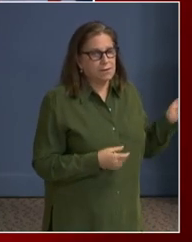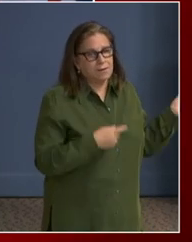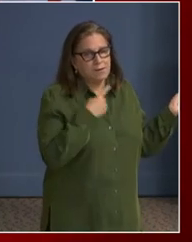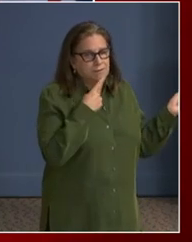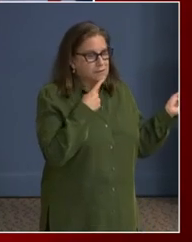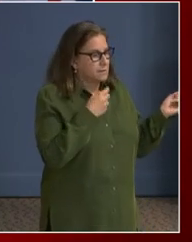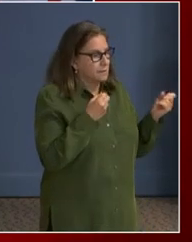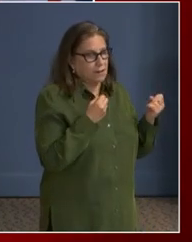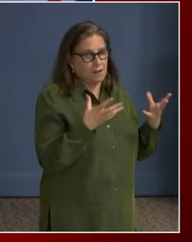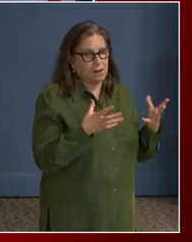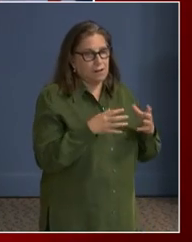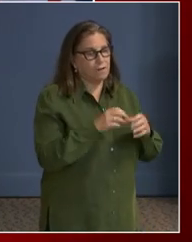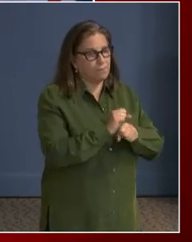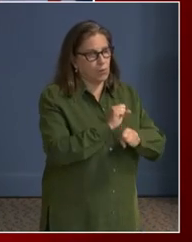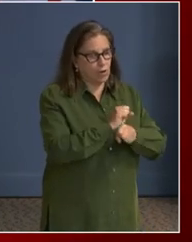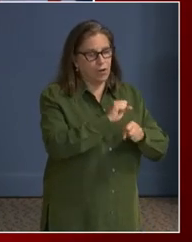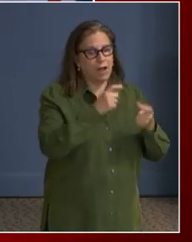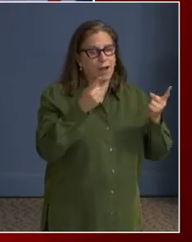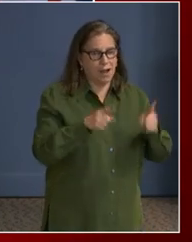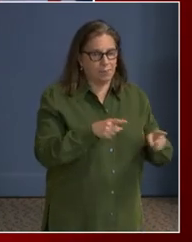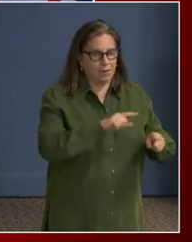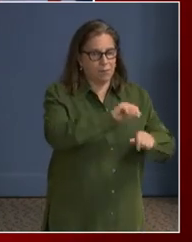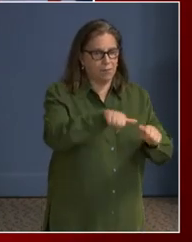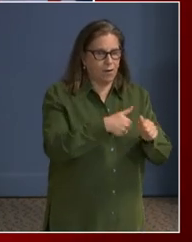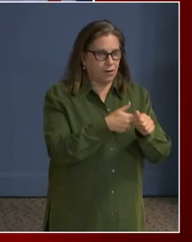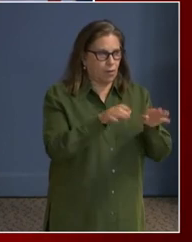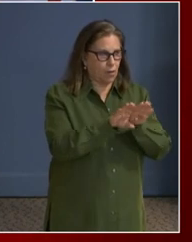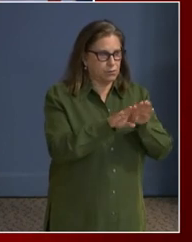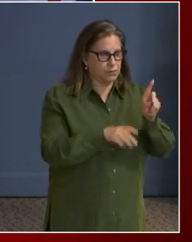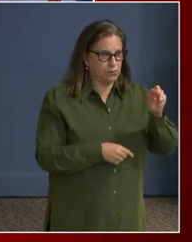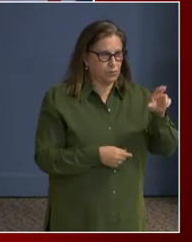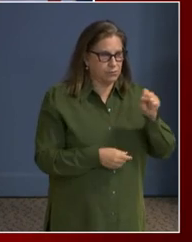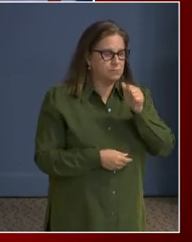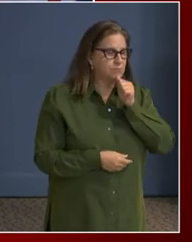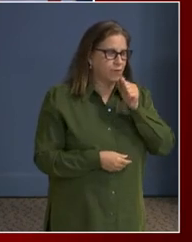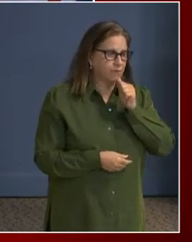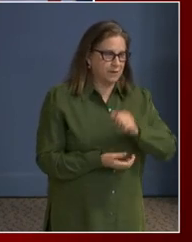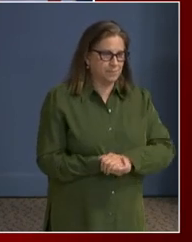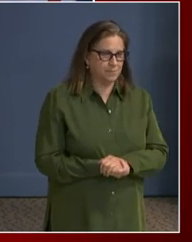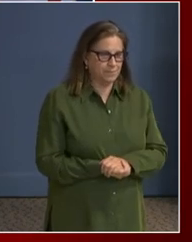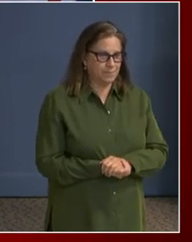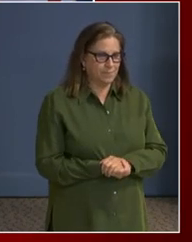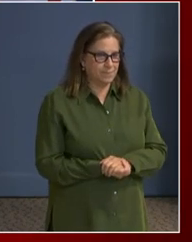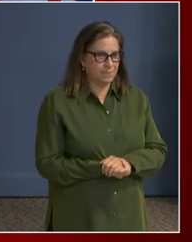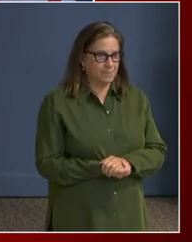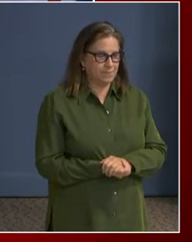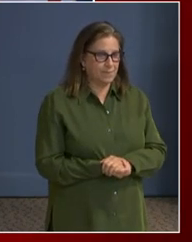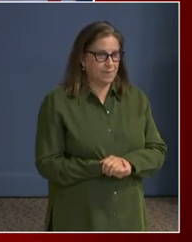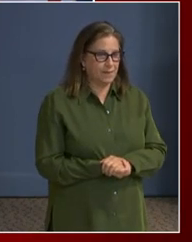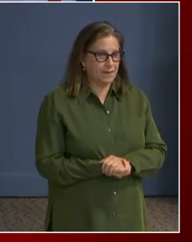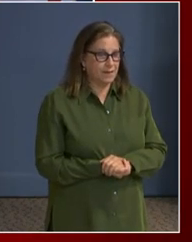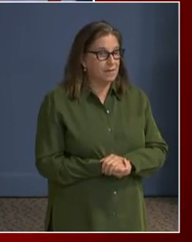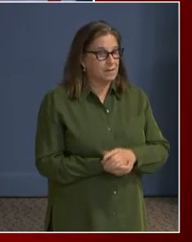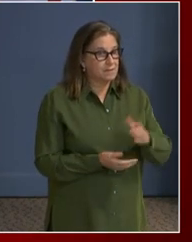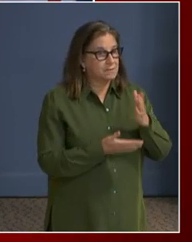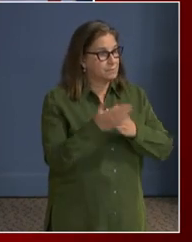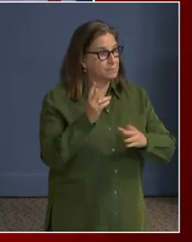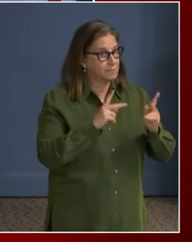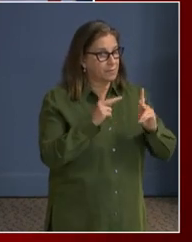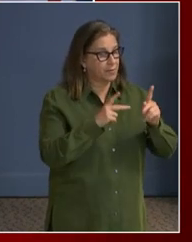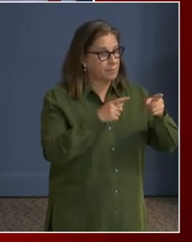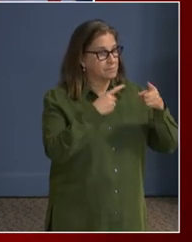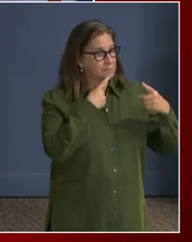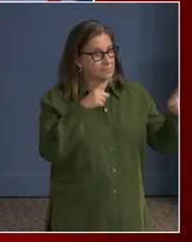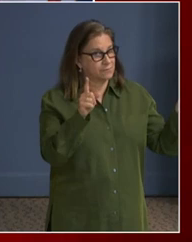or on outings, or taking individual to the DMV in Georgetown so that they don't run into